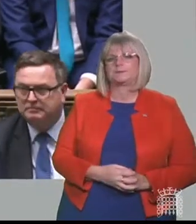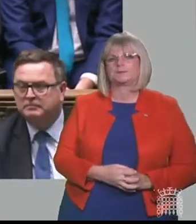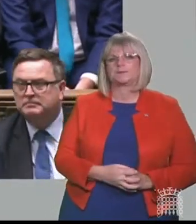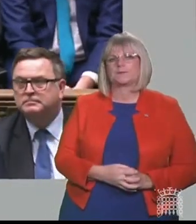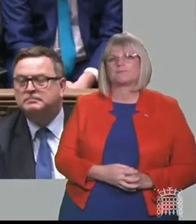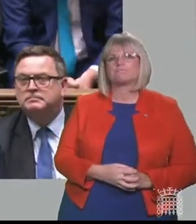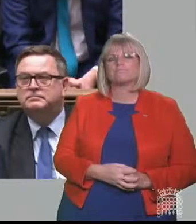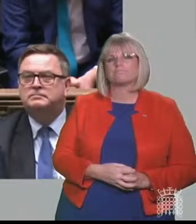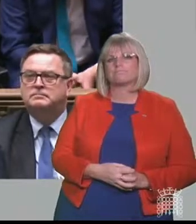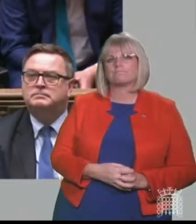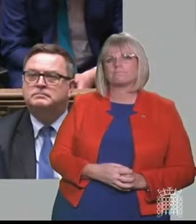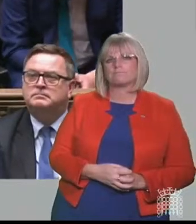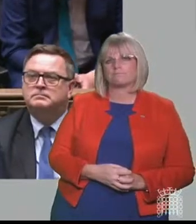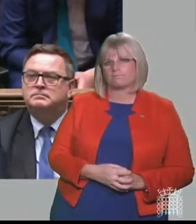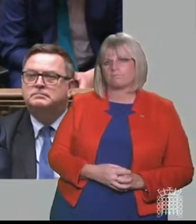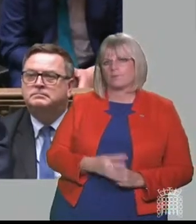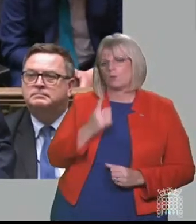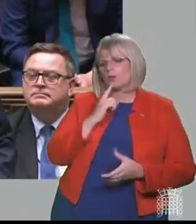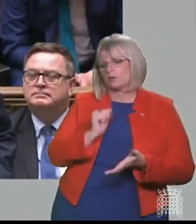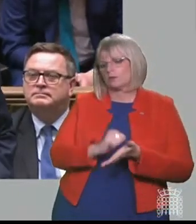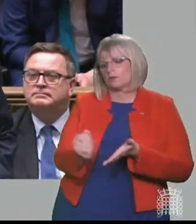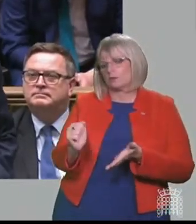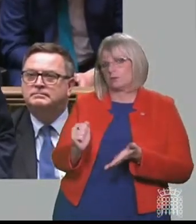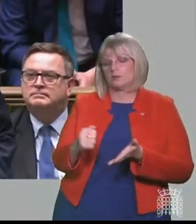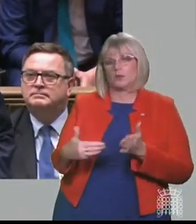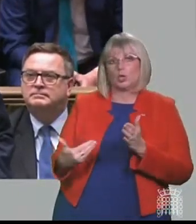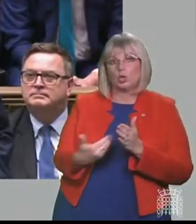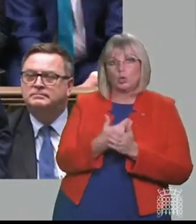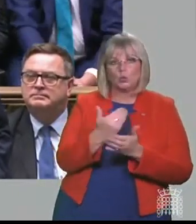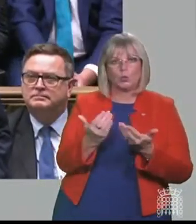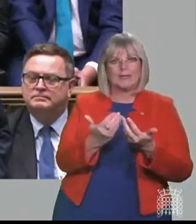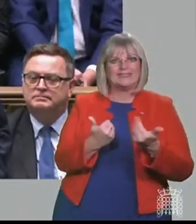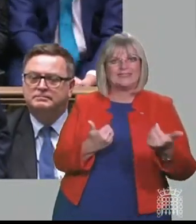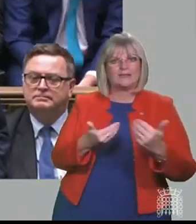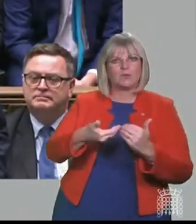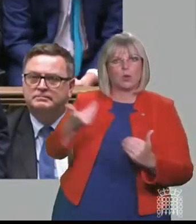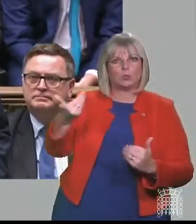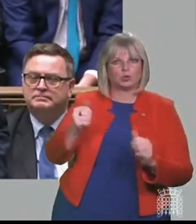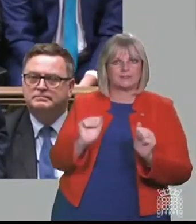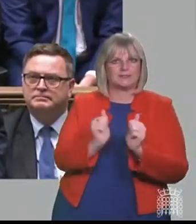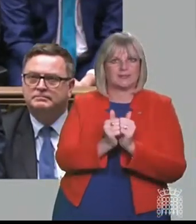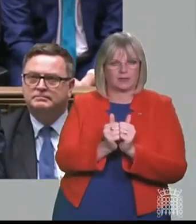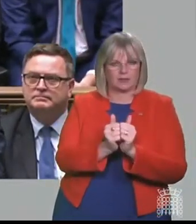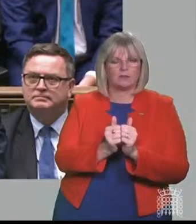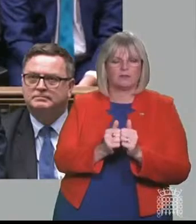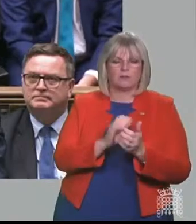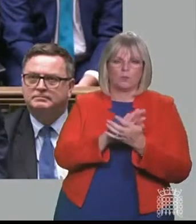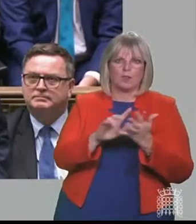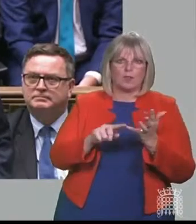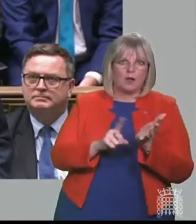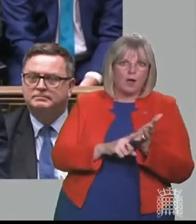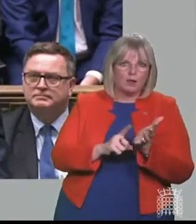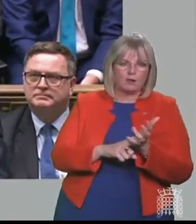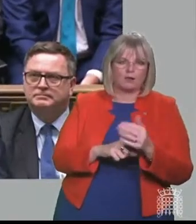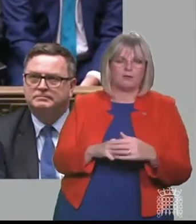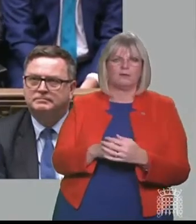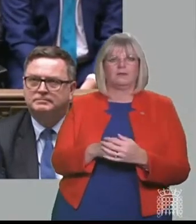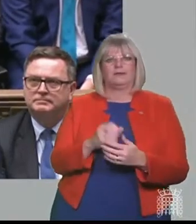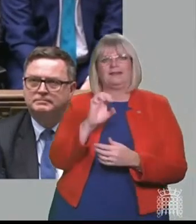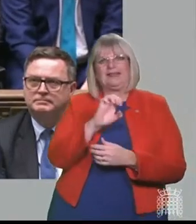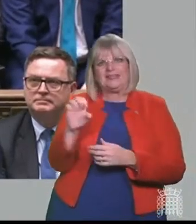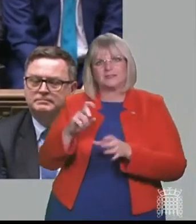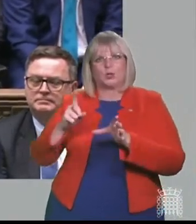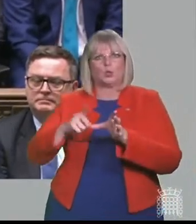We're publishing new devolution deals with 4 areas, including Hull and East Yorkshire, and offering